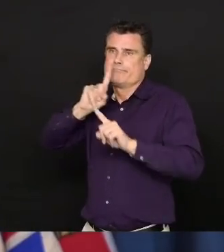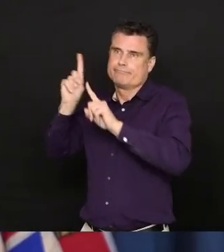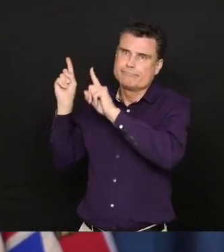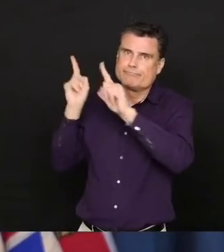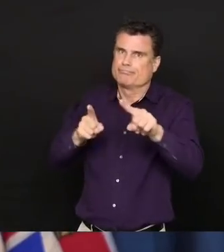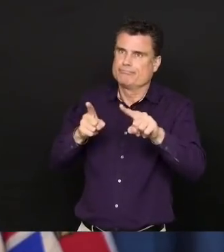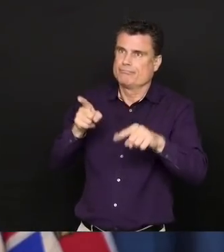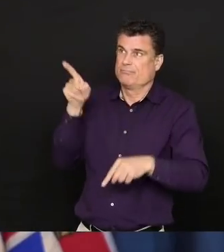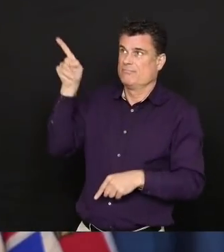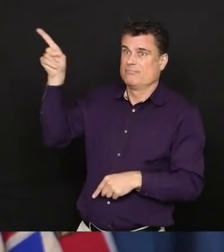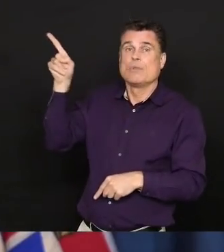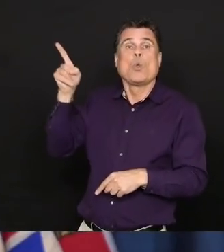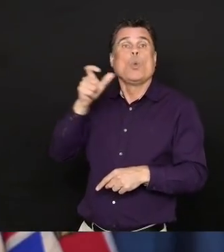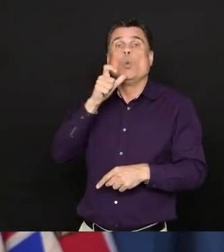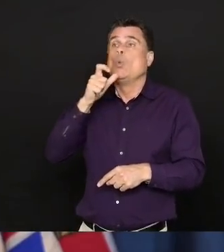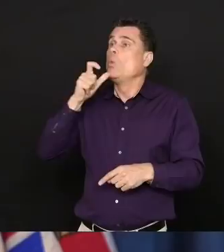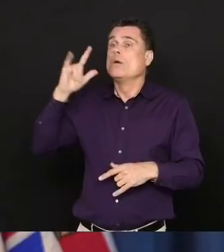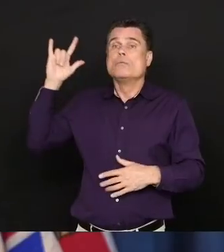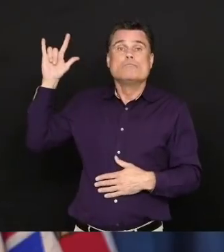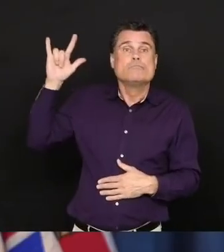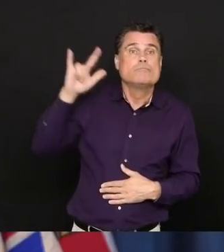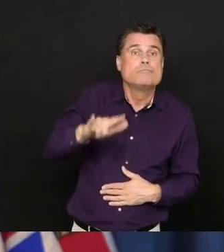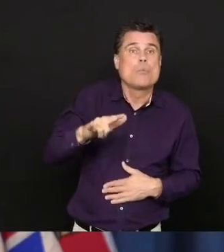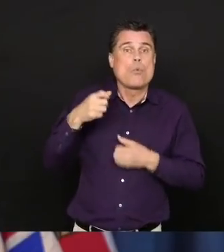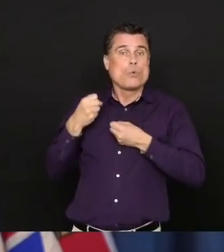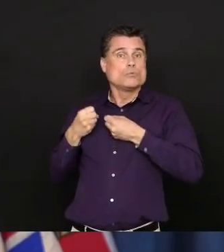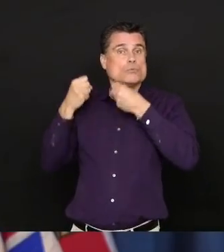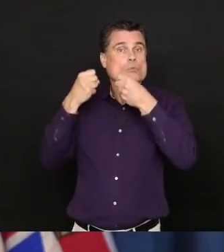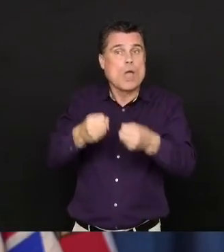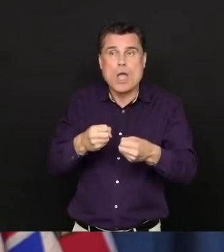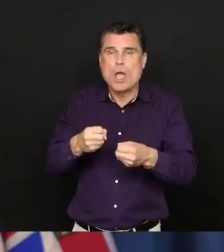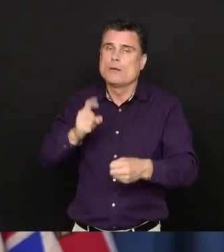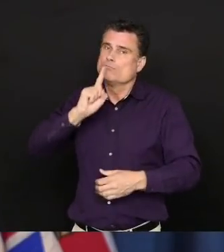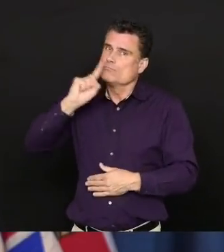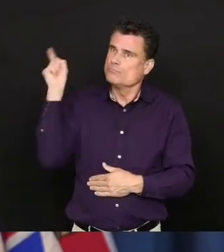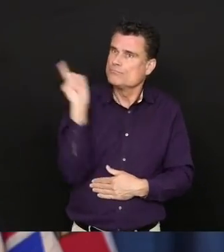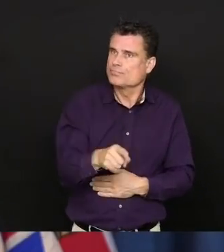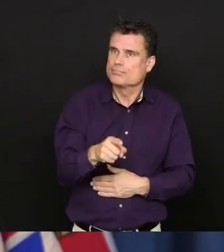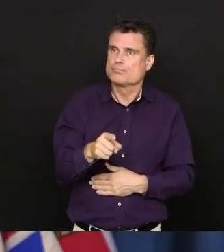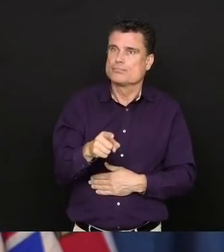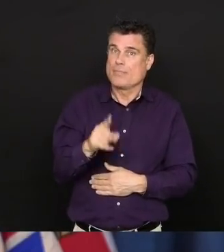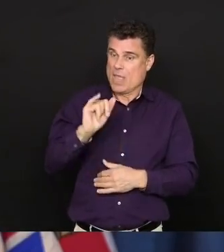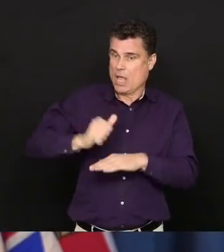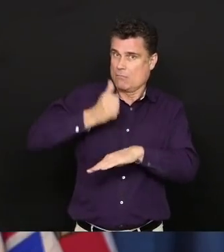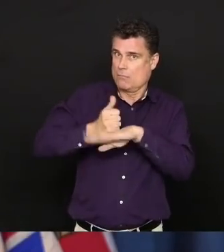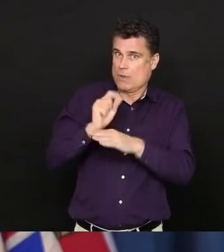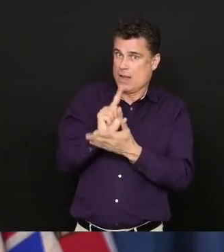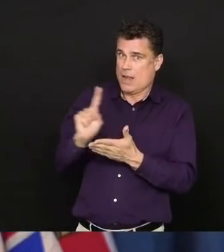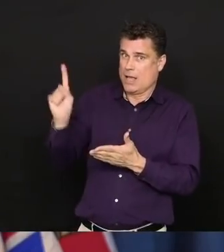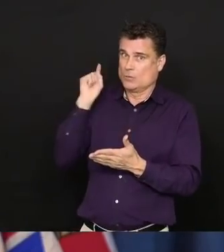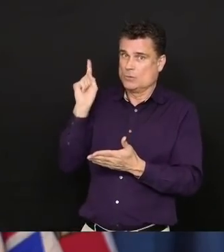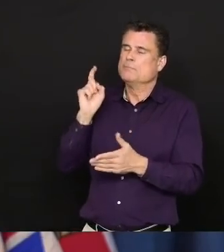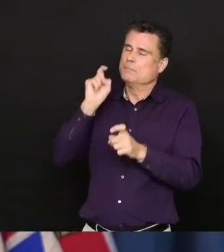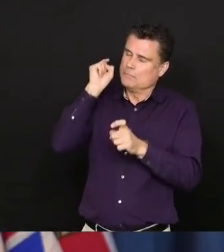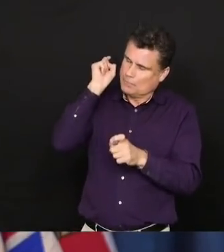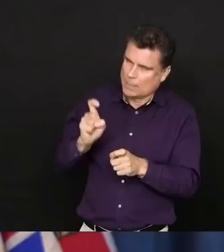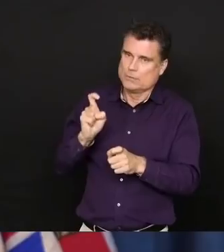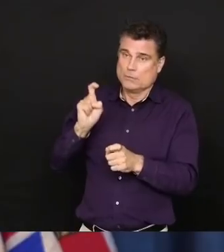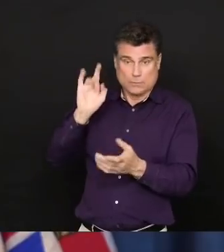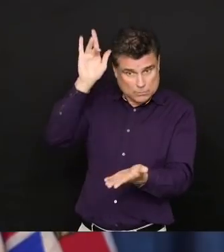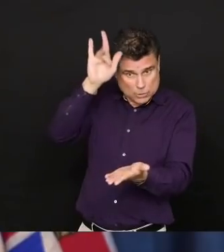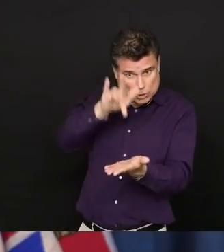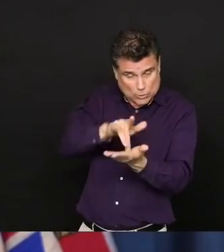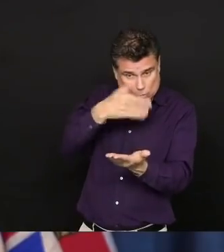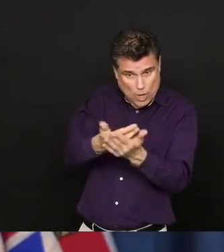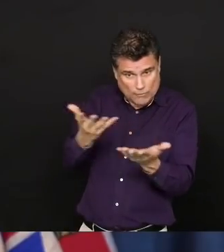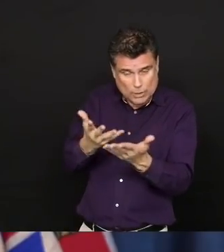since last week. And those quarantine orders are enforceable by peace officers, by the RCMP, and the protocol is being worked